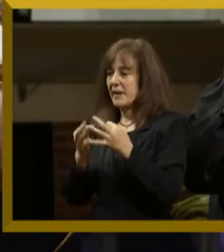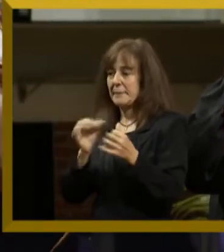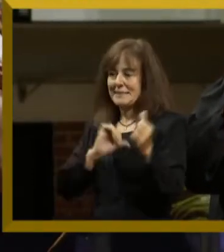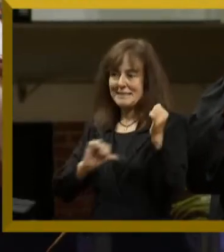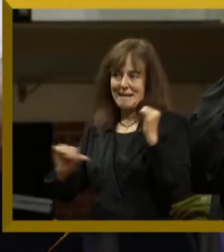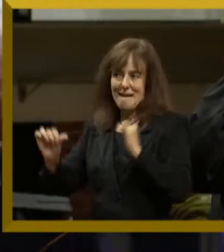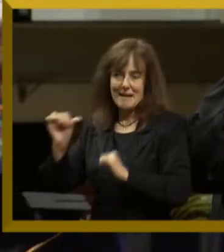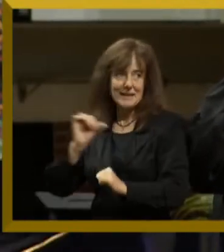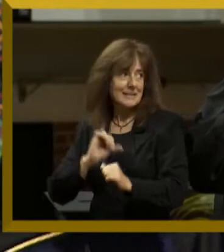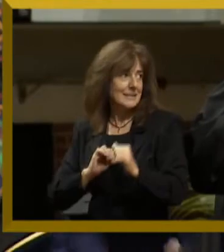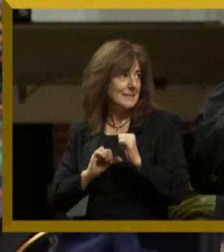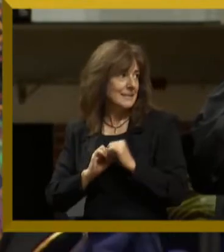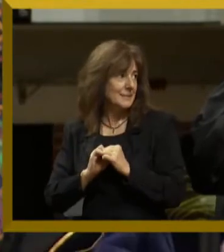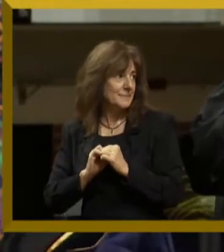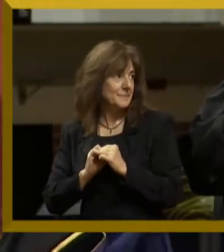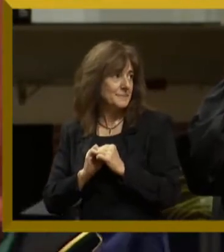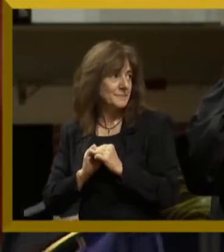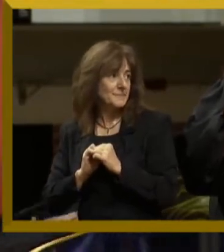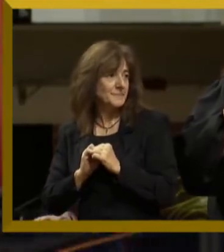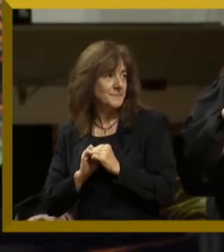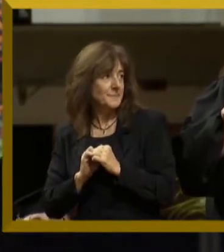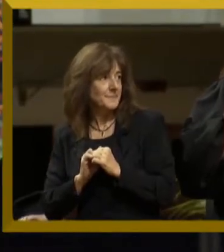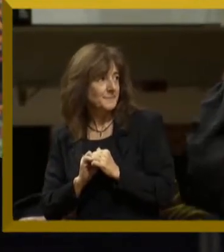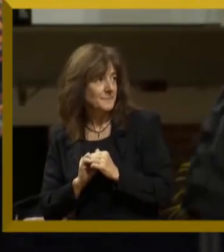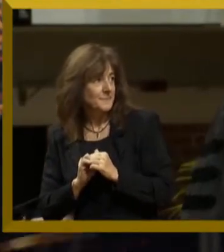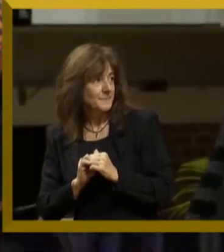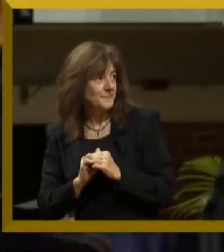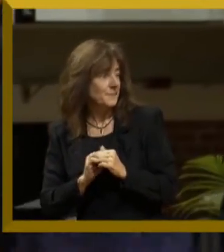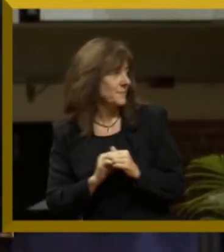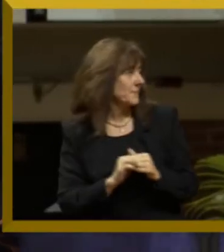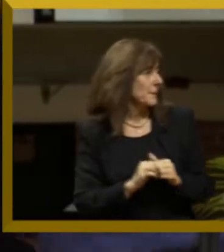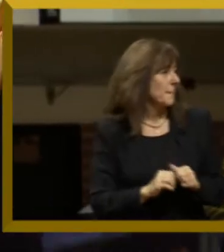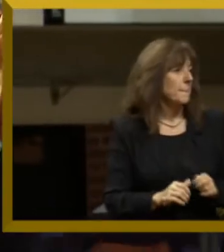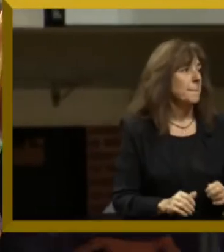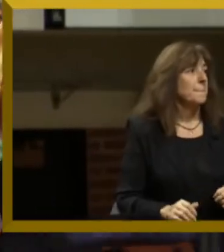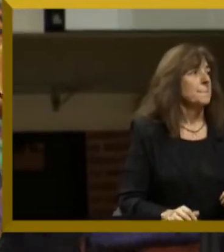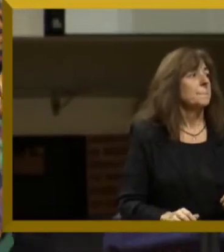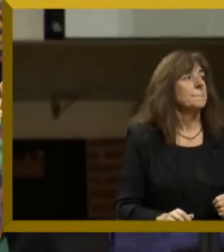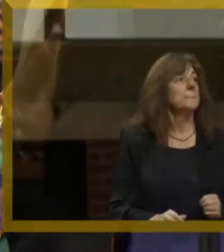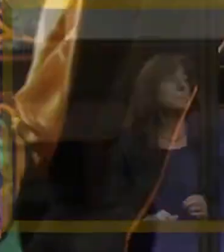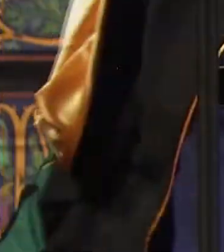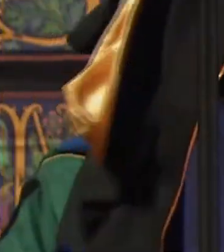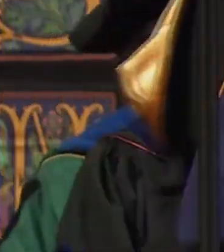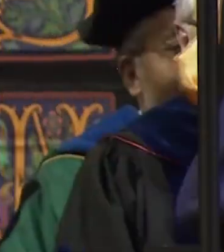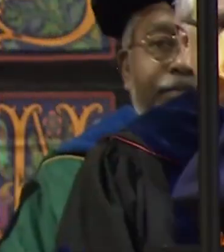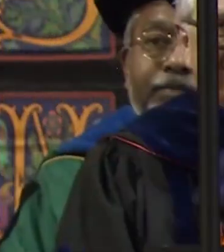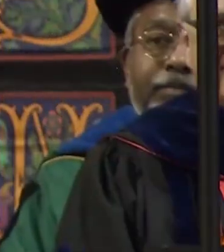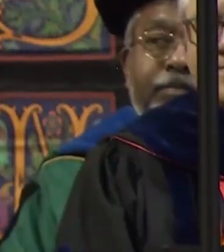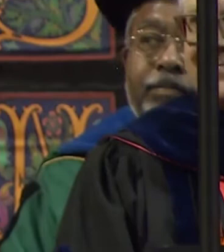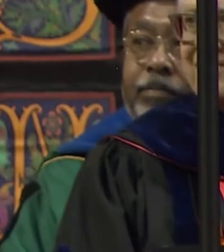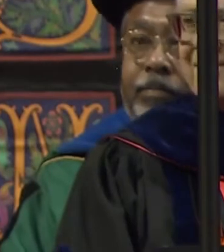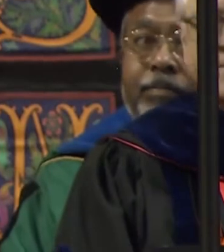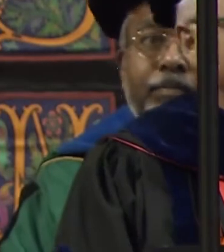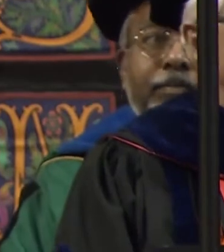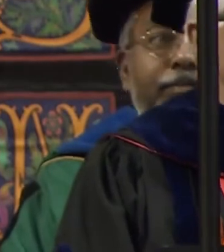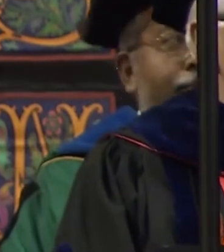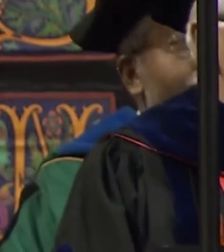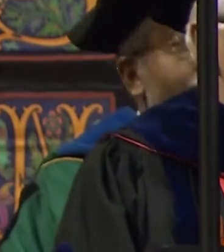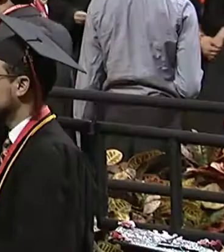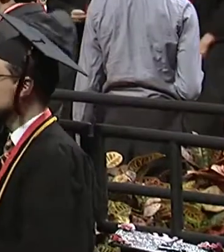Science. Alexandra